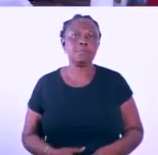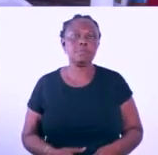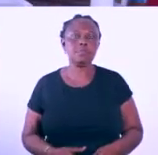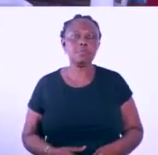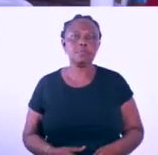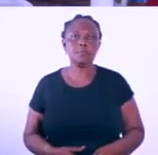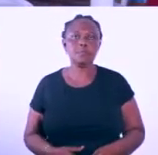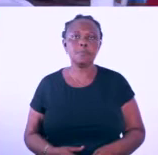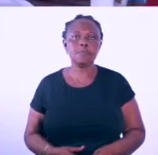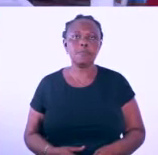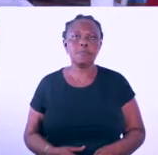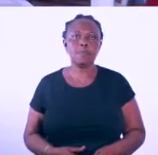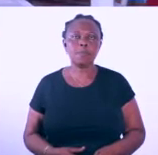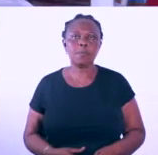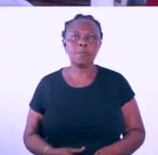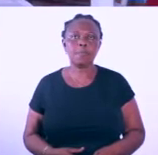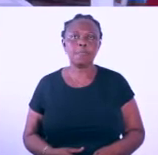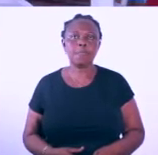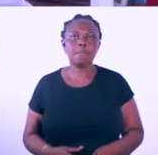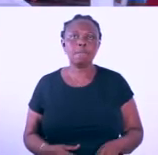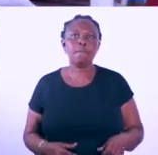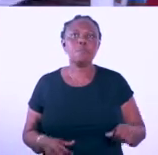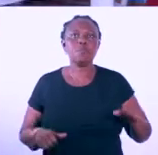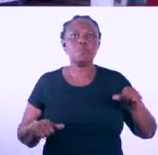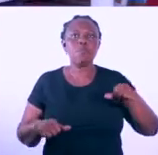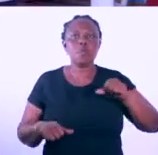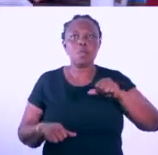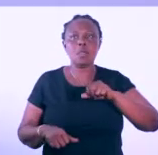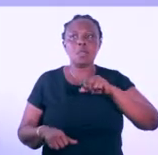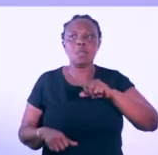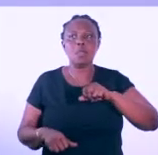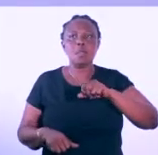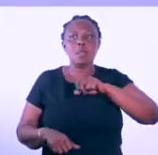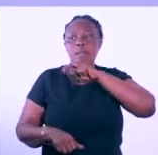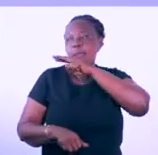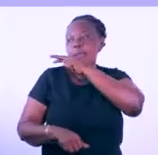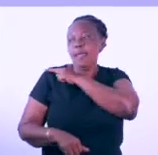says Chimfo Nyame Yakese,